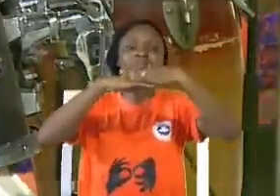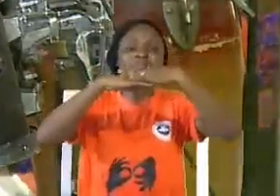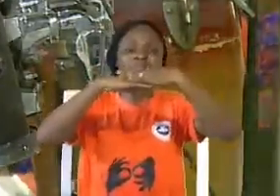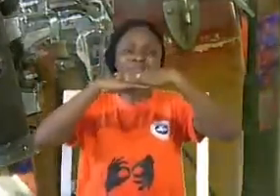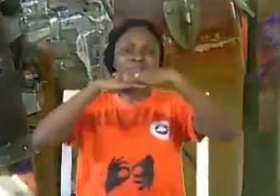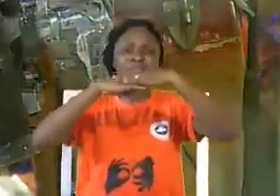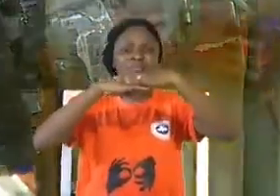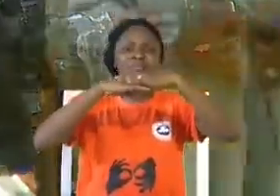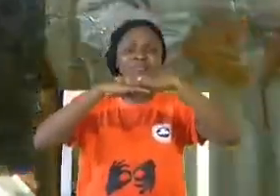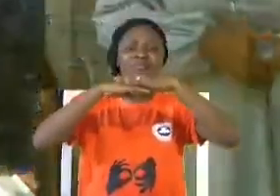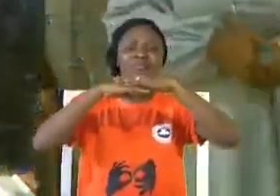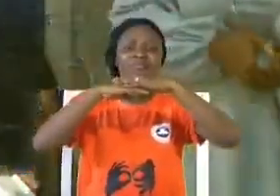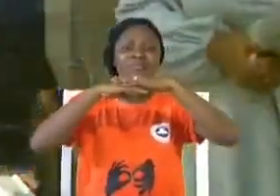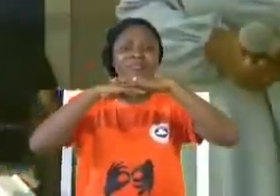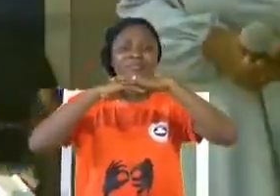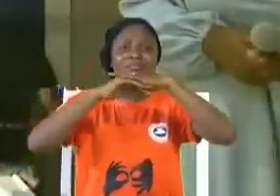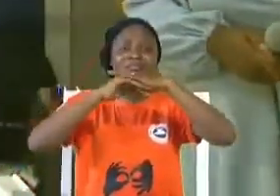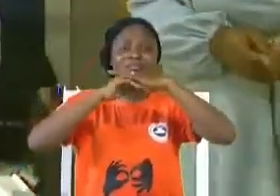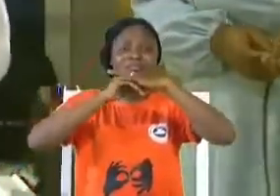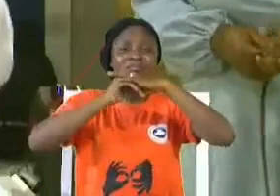Estemerana barana talabayana.